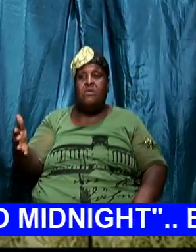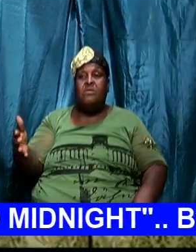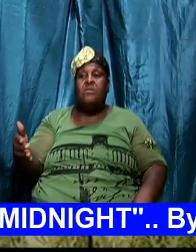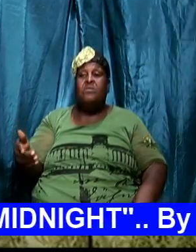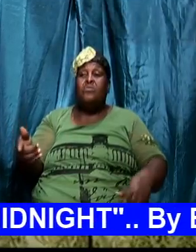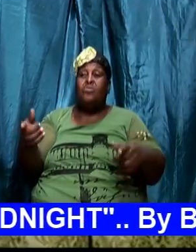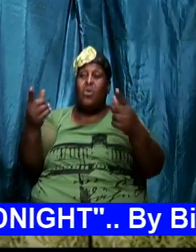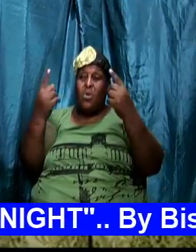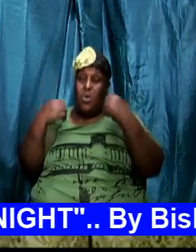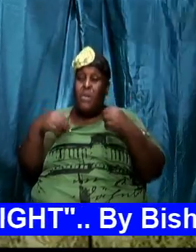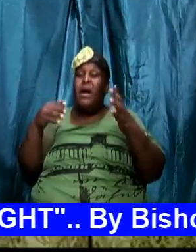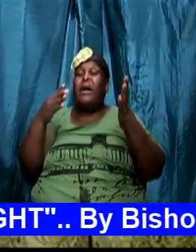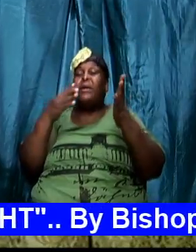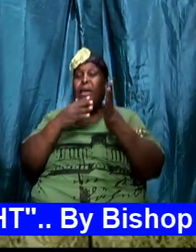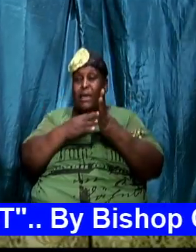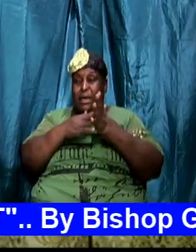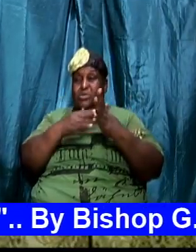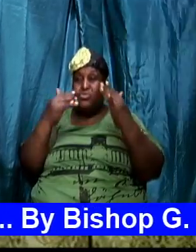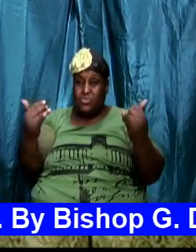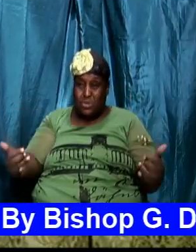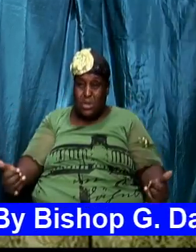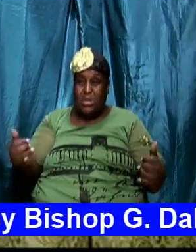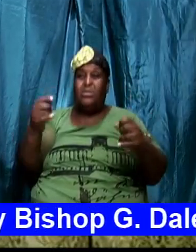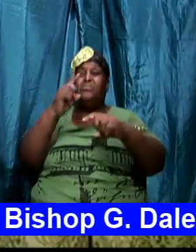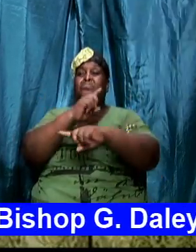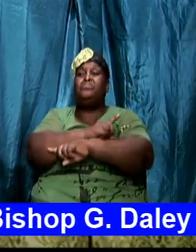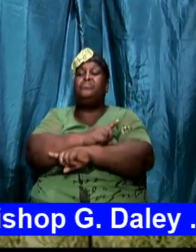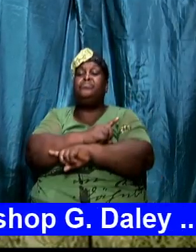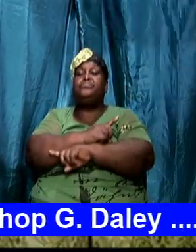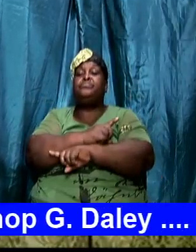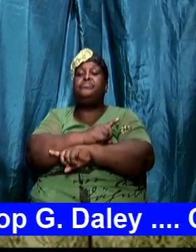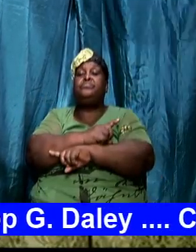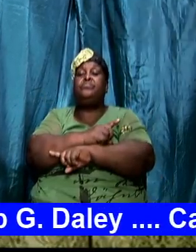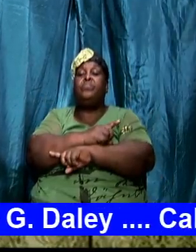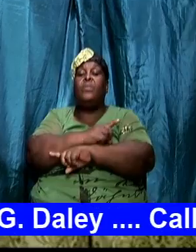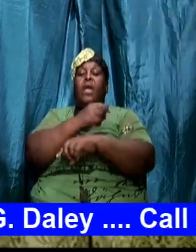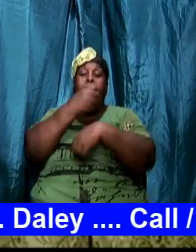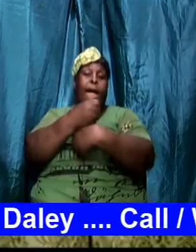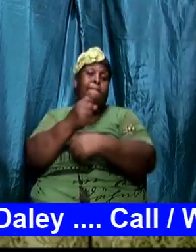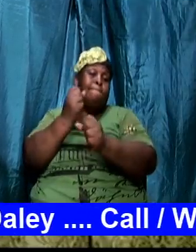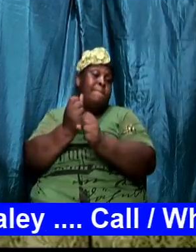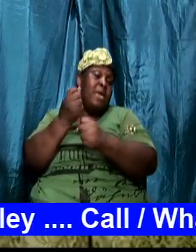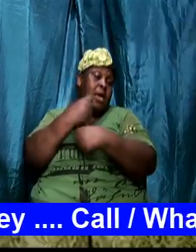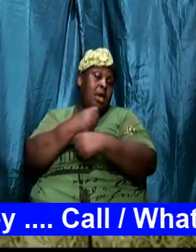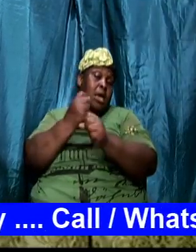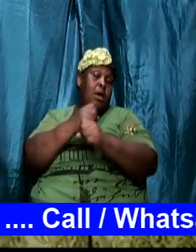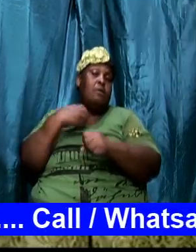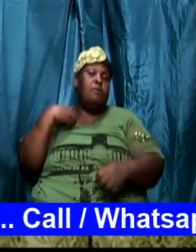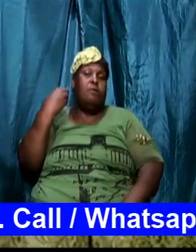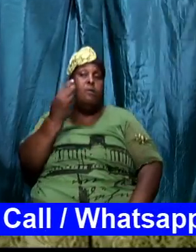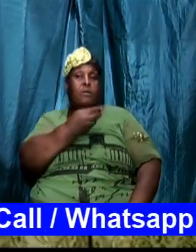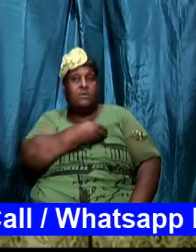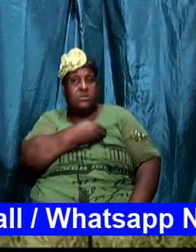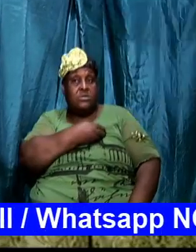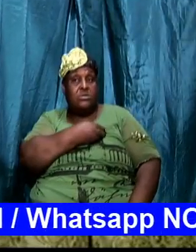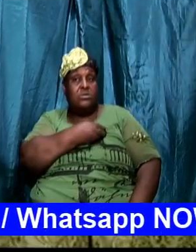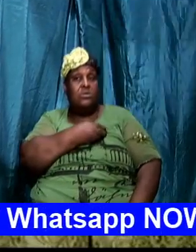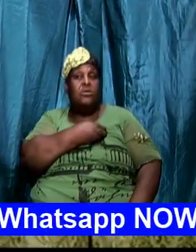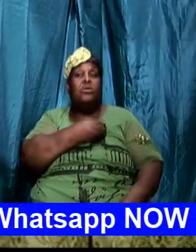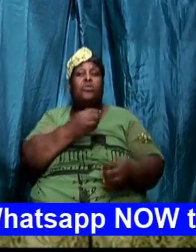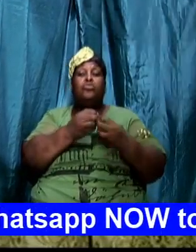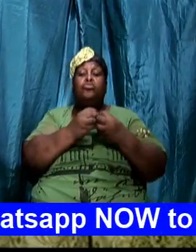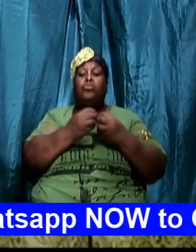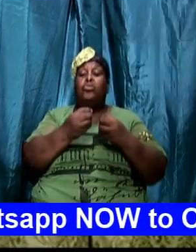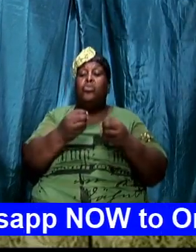come again today and cause us to